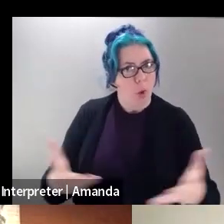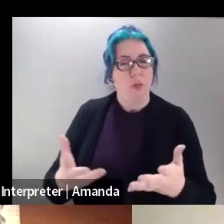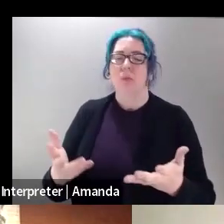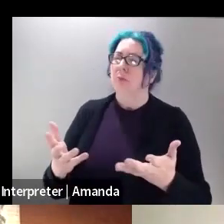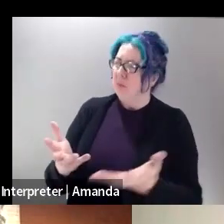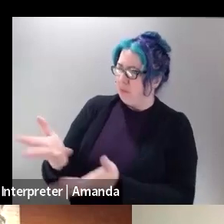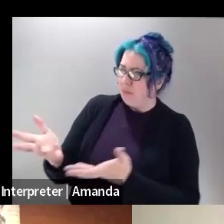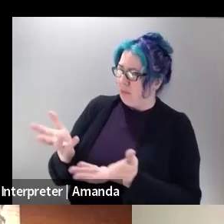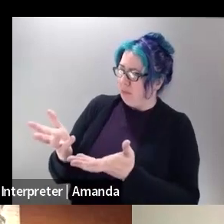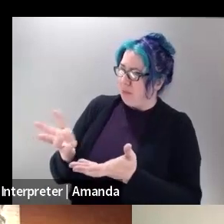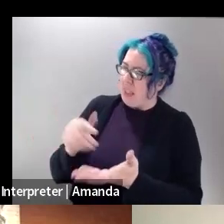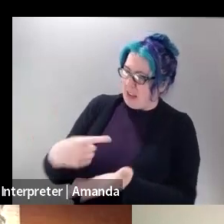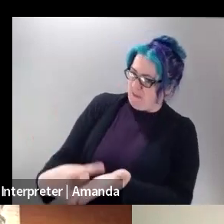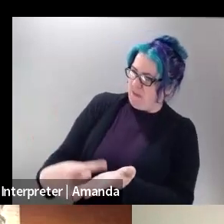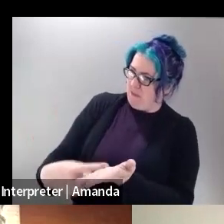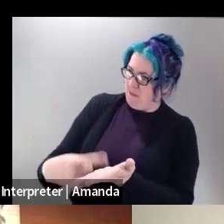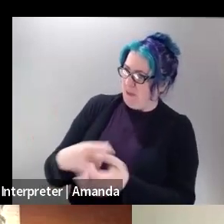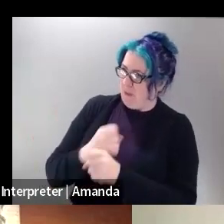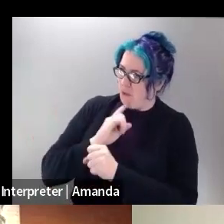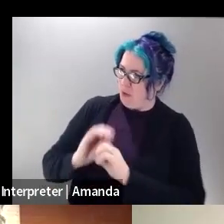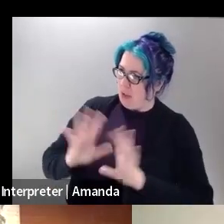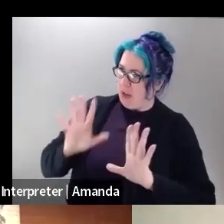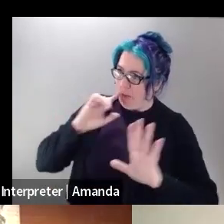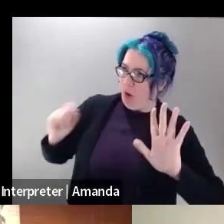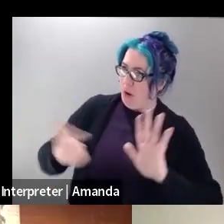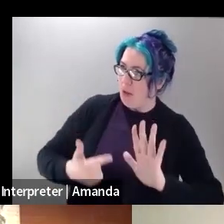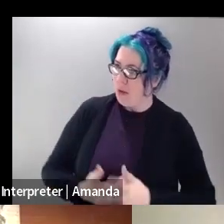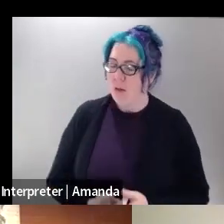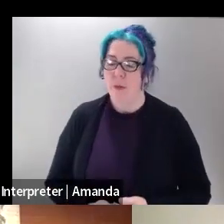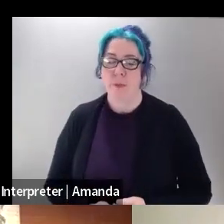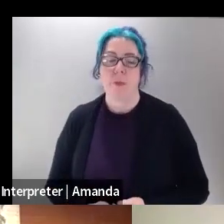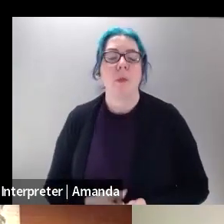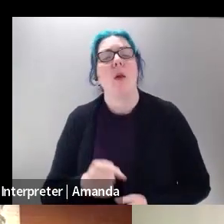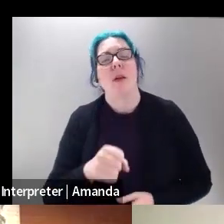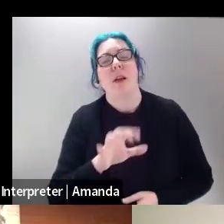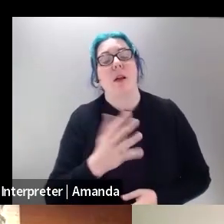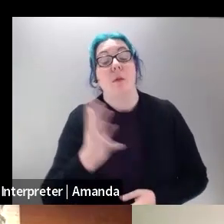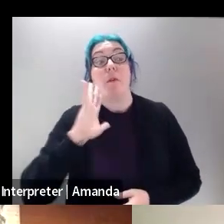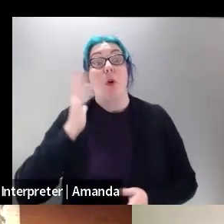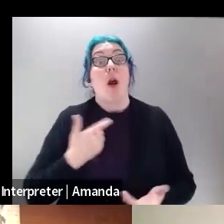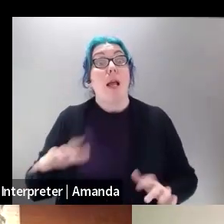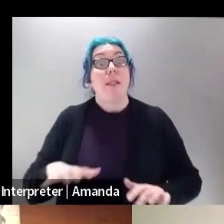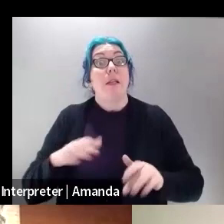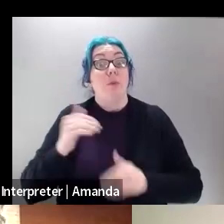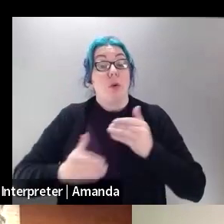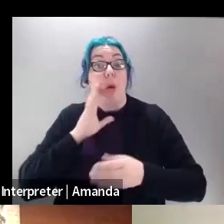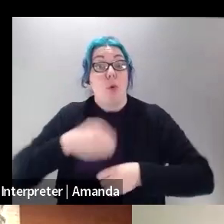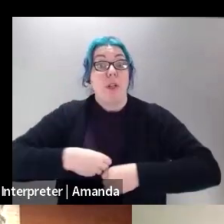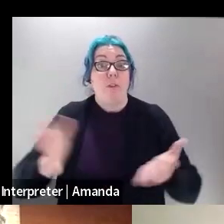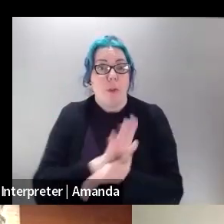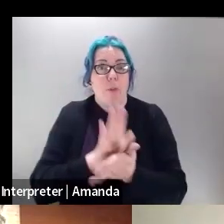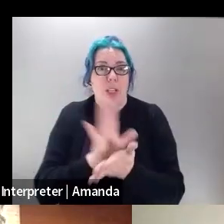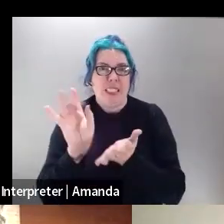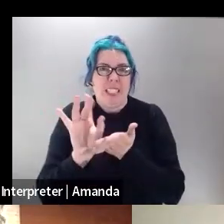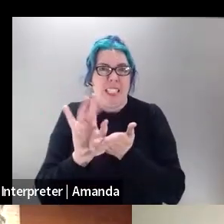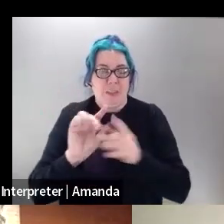is that discussion? yeah, you've alluded to like a process I used to do, which is like I used to hand out piles of sticky notes and then get people to like write them and